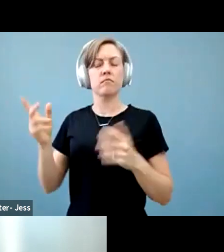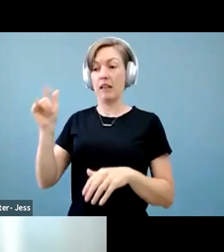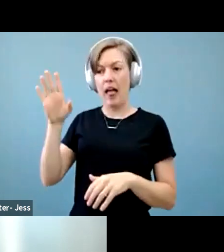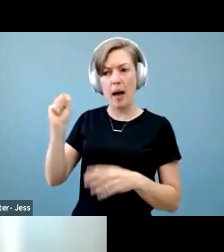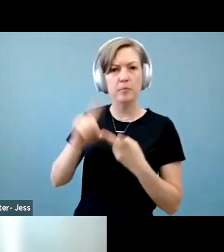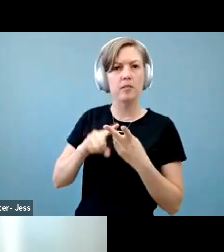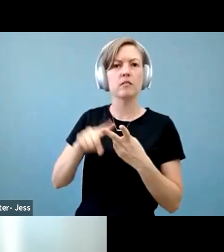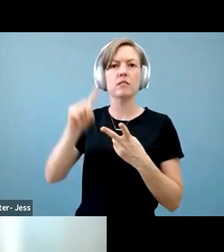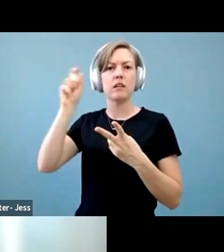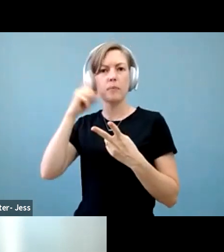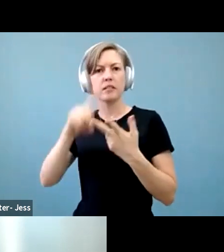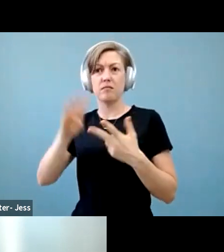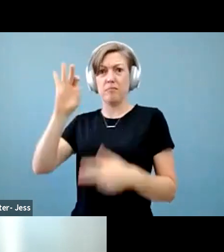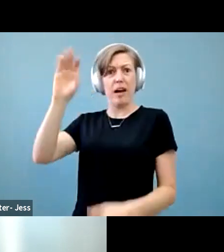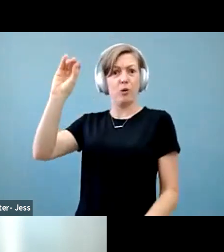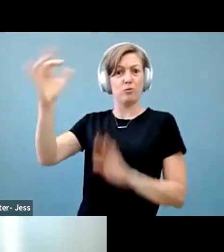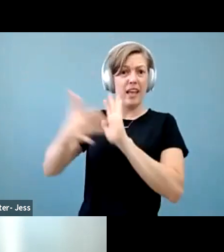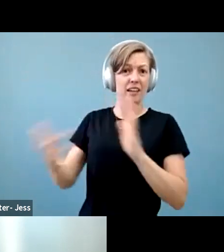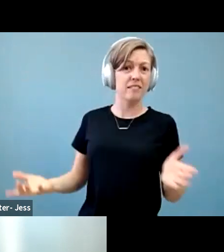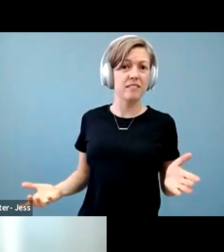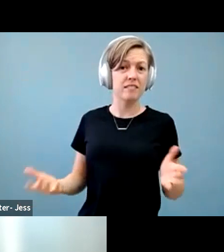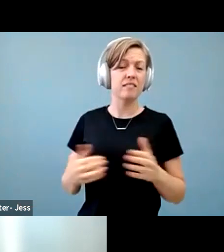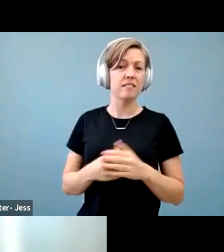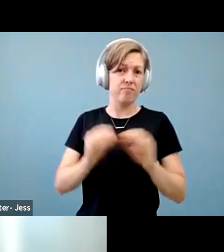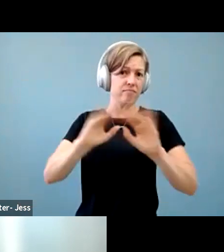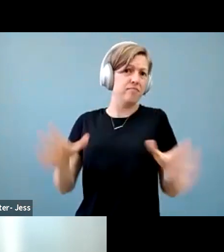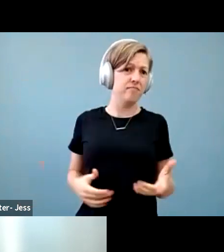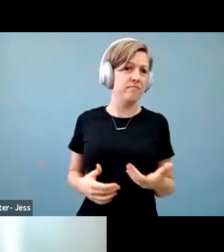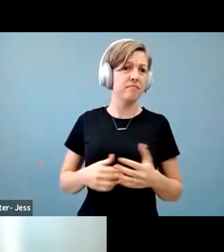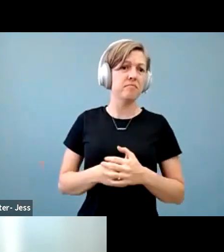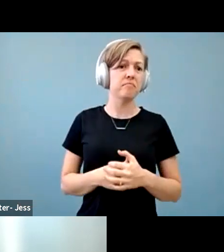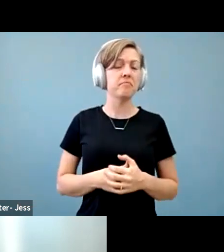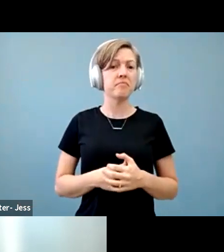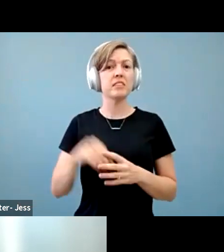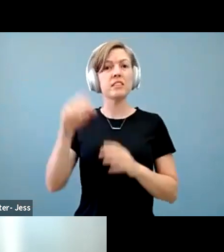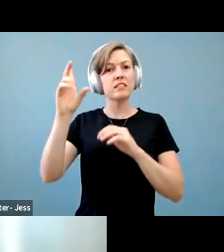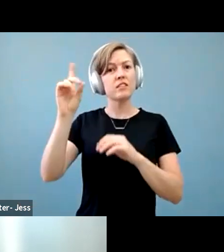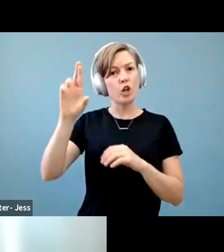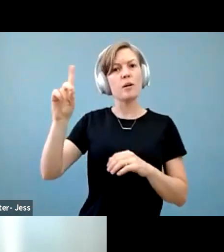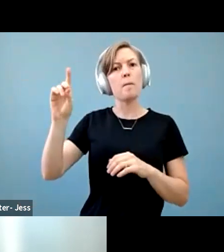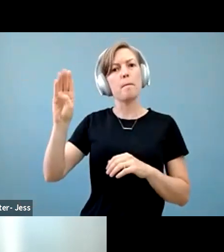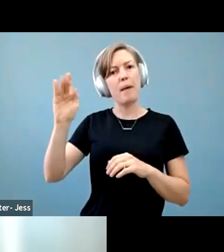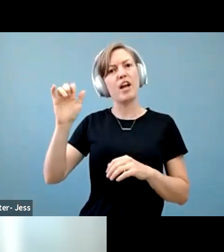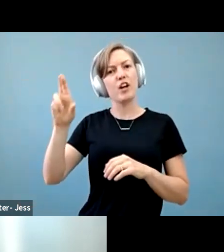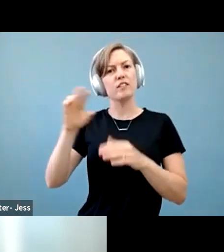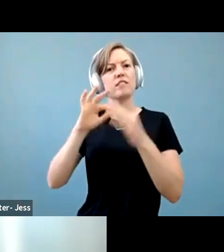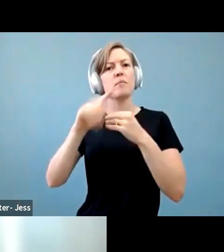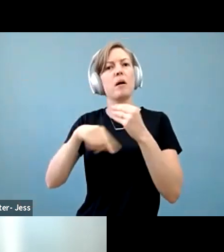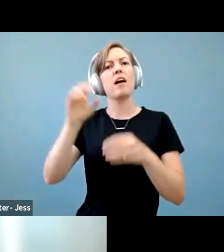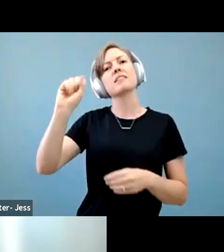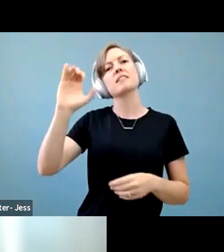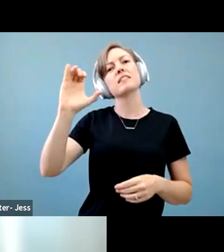the government, within biotech. I mean, let's be clear, Dr. Baer brought up sickle cell in